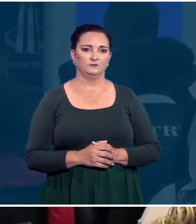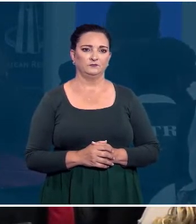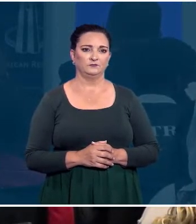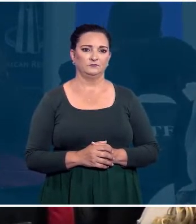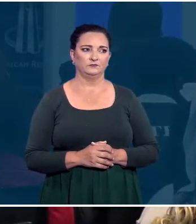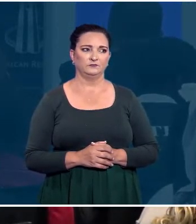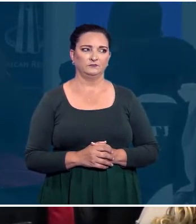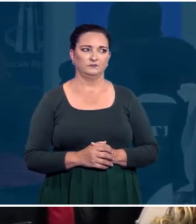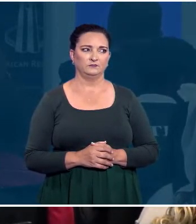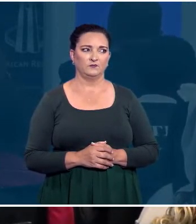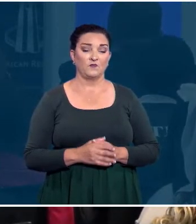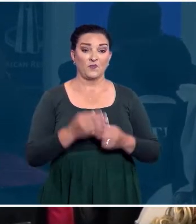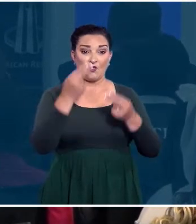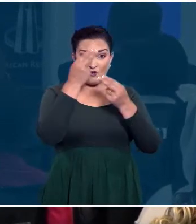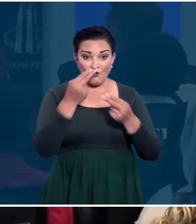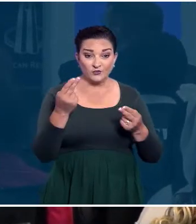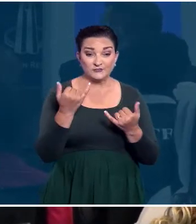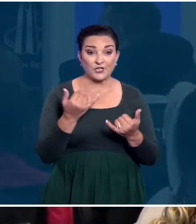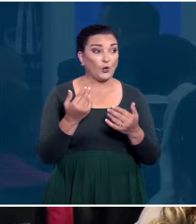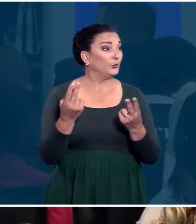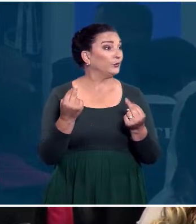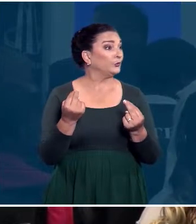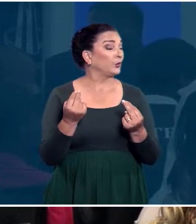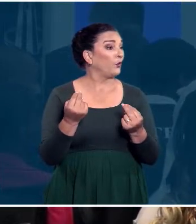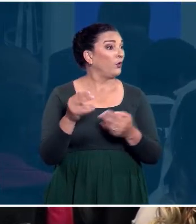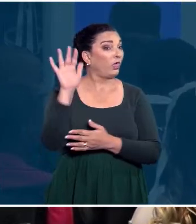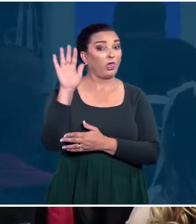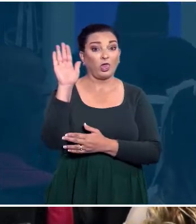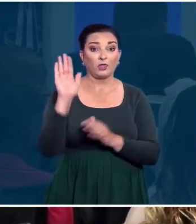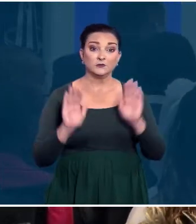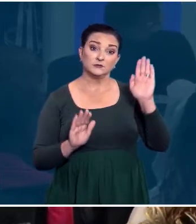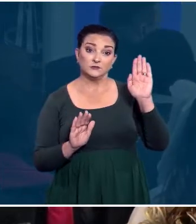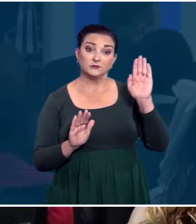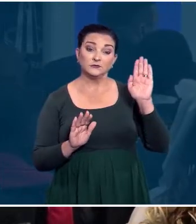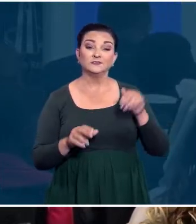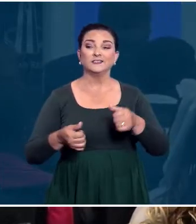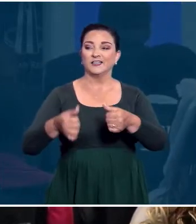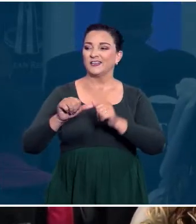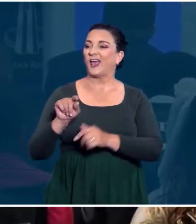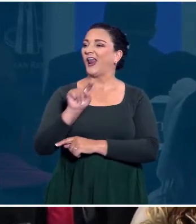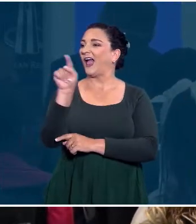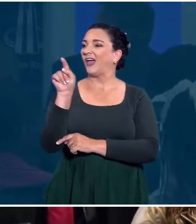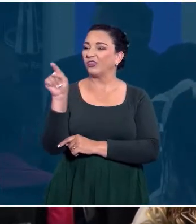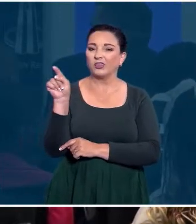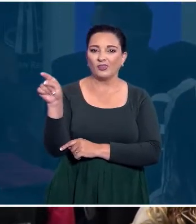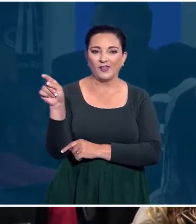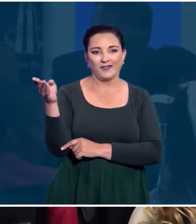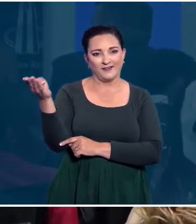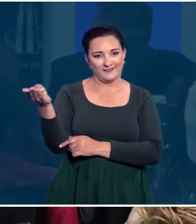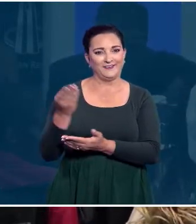Azar Jamin, oh no, there's a new hand here, there's a new hand there. And then go to Azar Jamin on the other side.